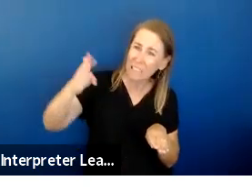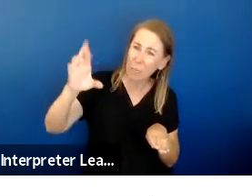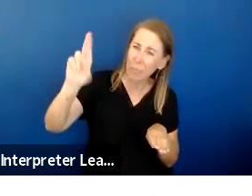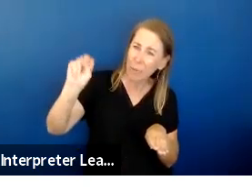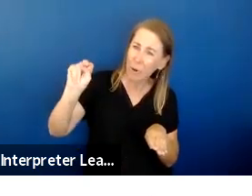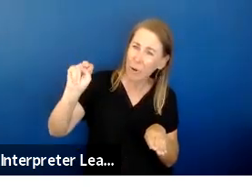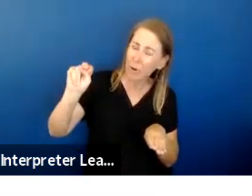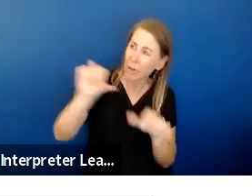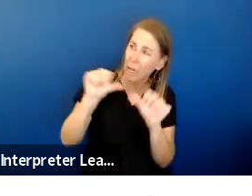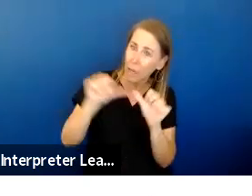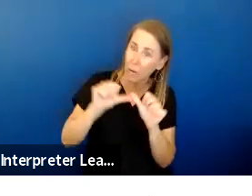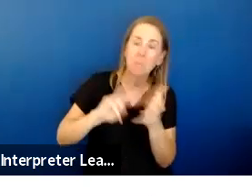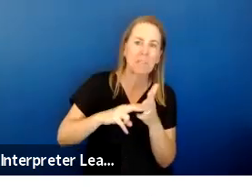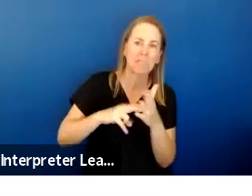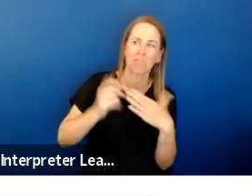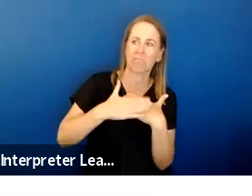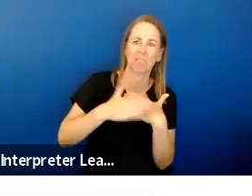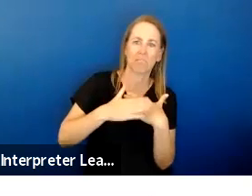for flooding.